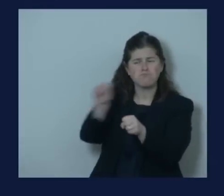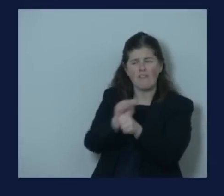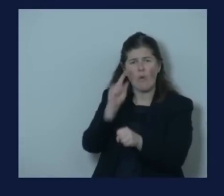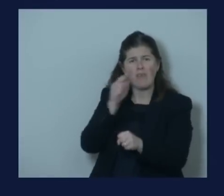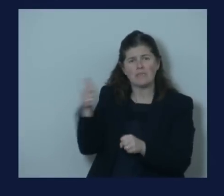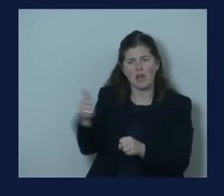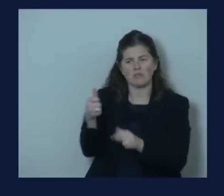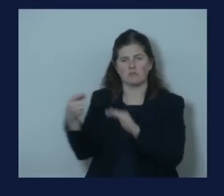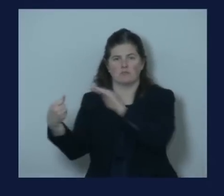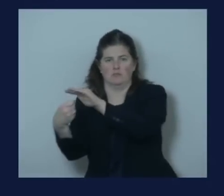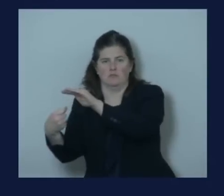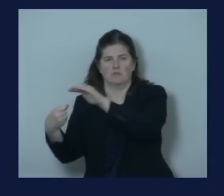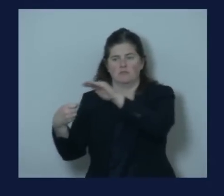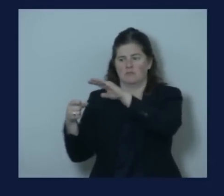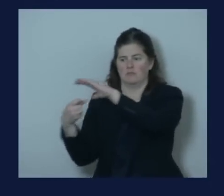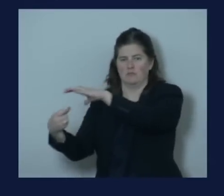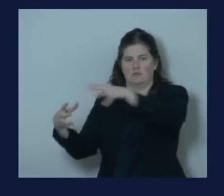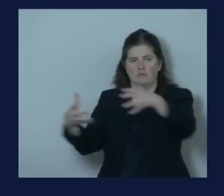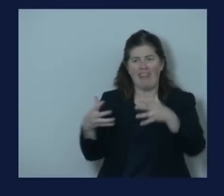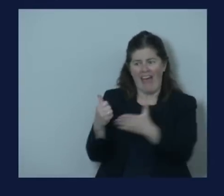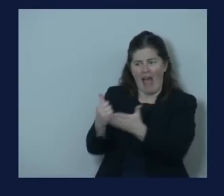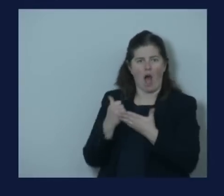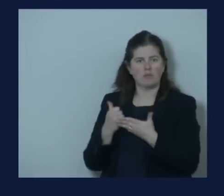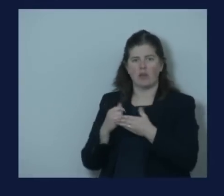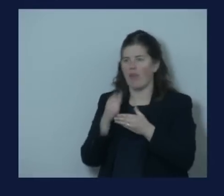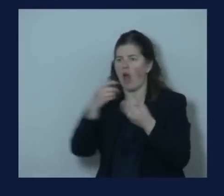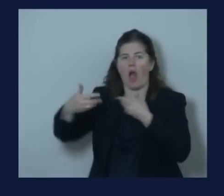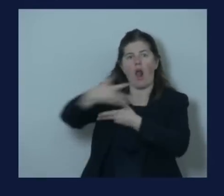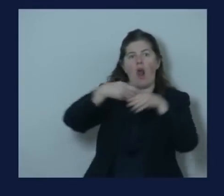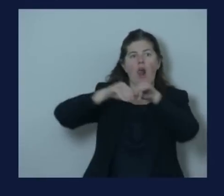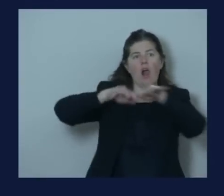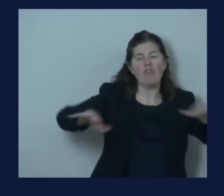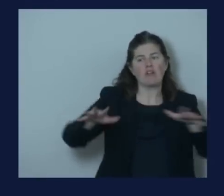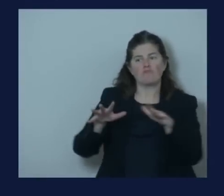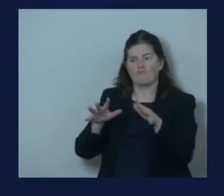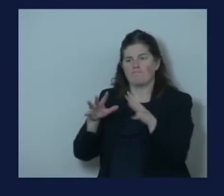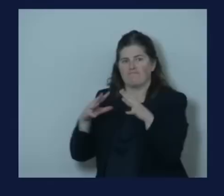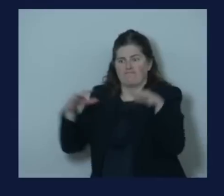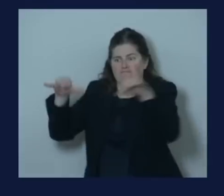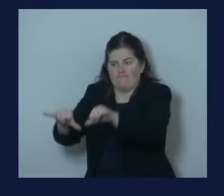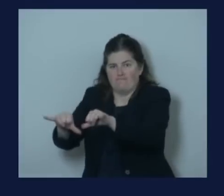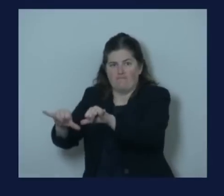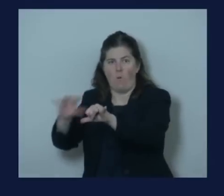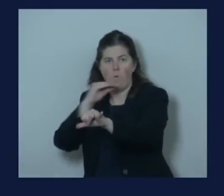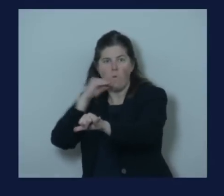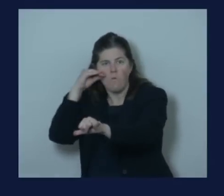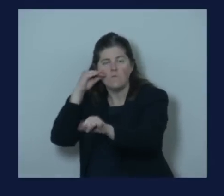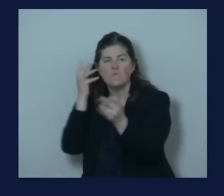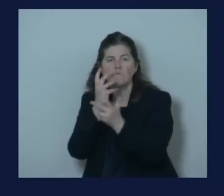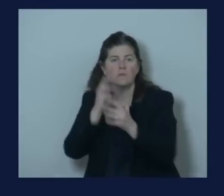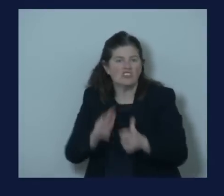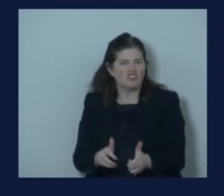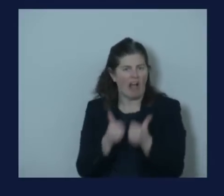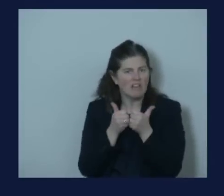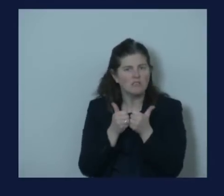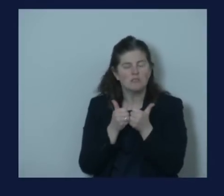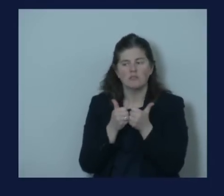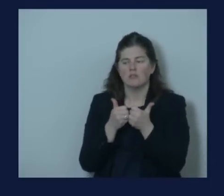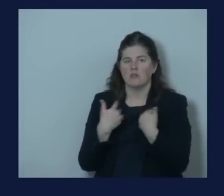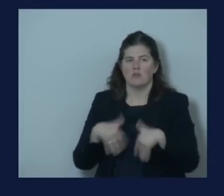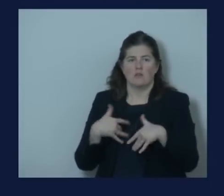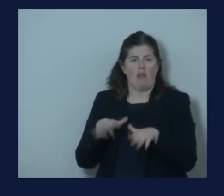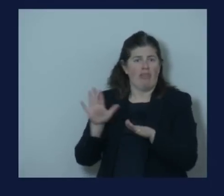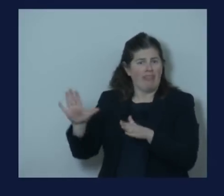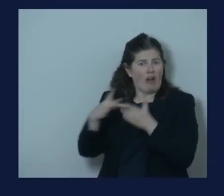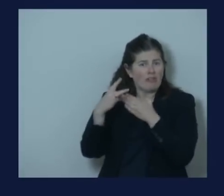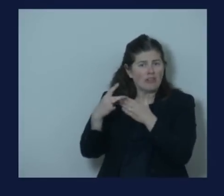self-contain. That helps us, right? We don't spread the virus. It's incredibly challenging. It shows great